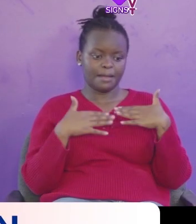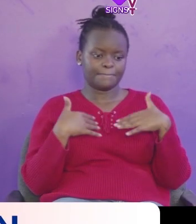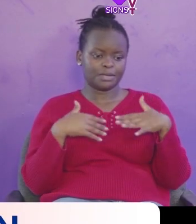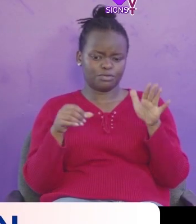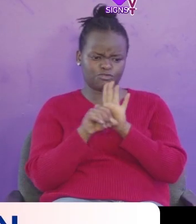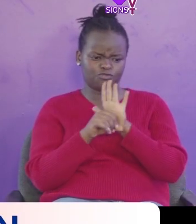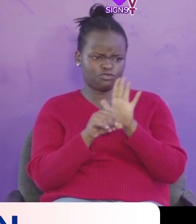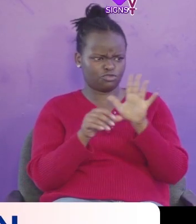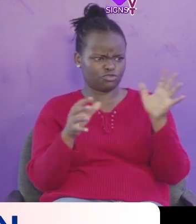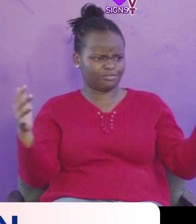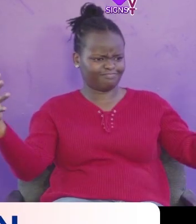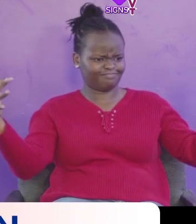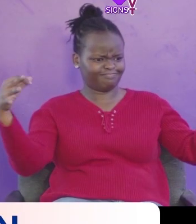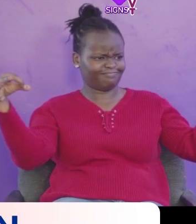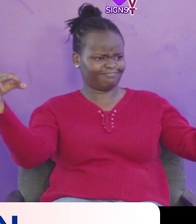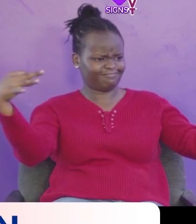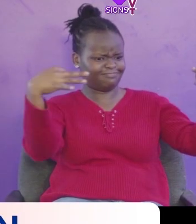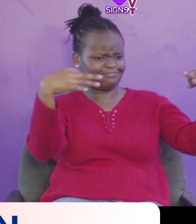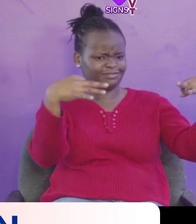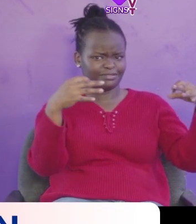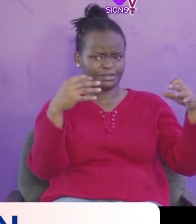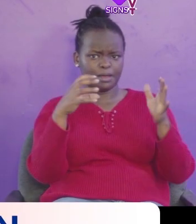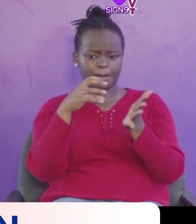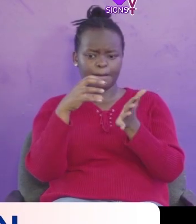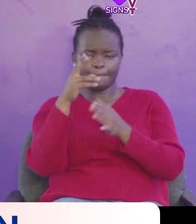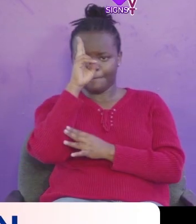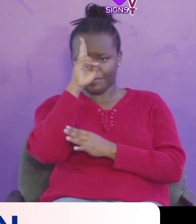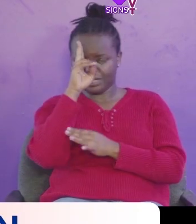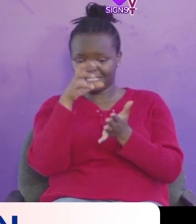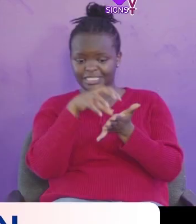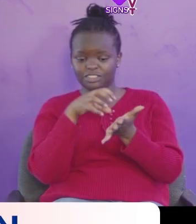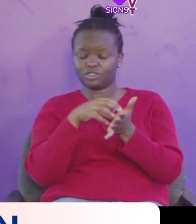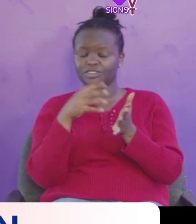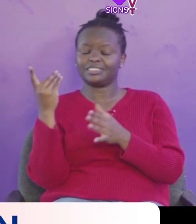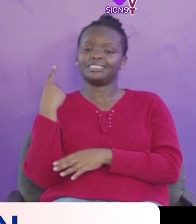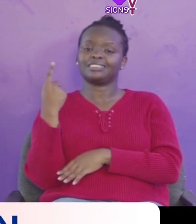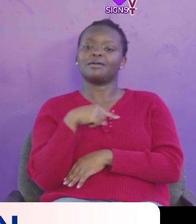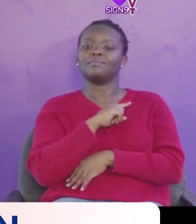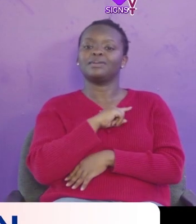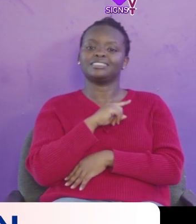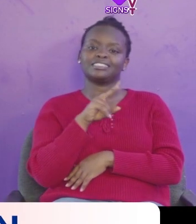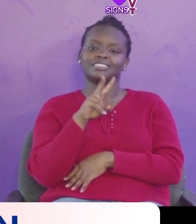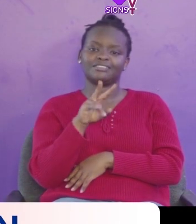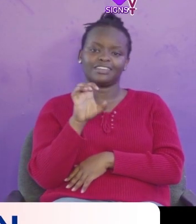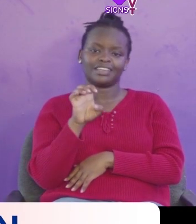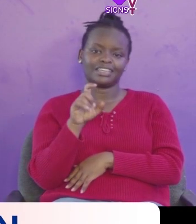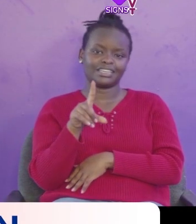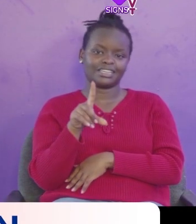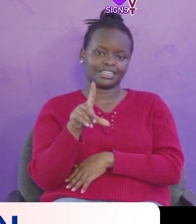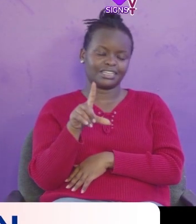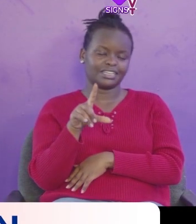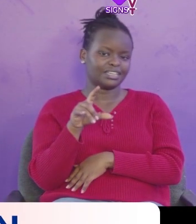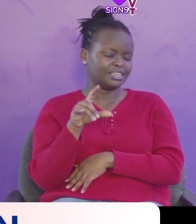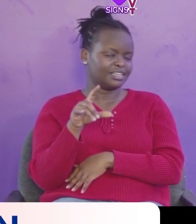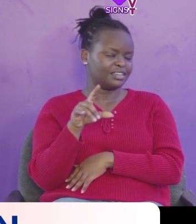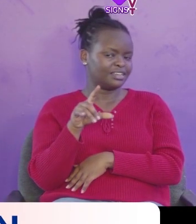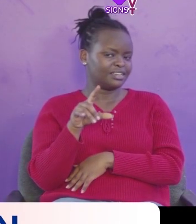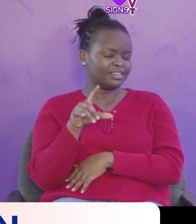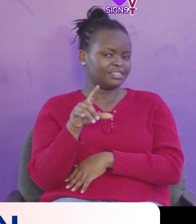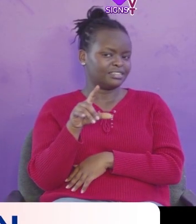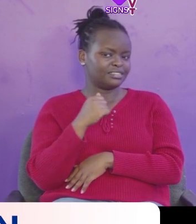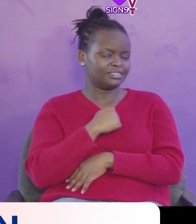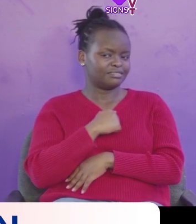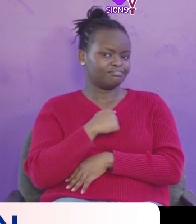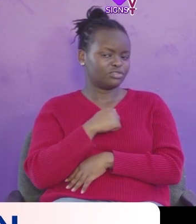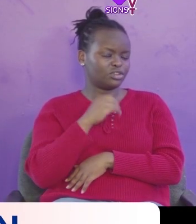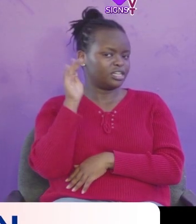wakajaja hapo, wakaleta police station. Hiyo police station kwanza imetusumbua sana. Inaitwa Villa Police Station. Gani? Hii iko huku chini karibu na